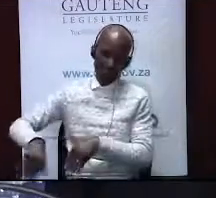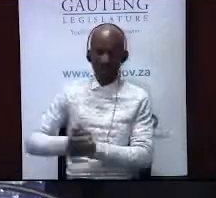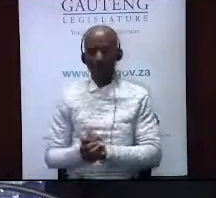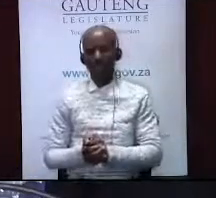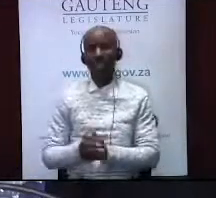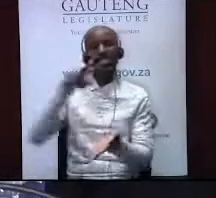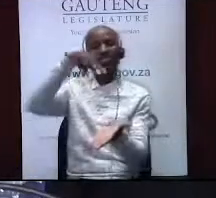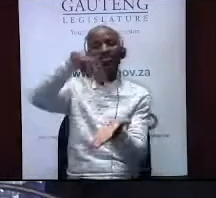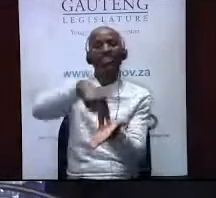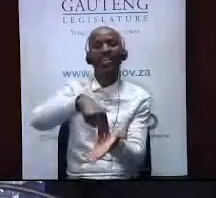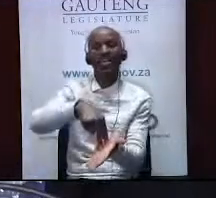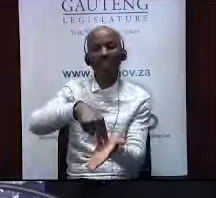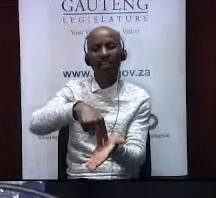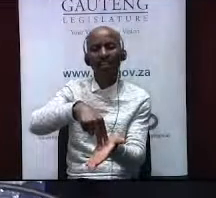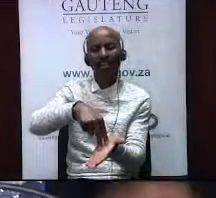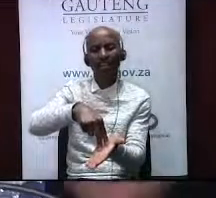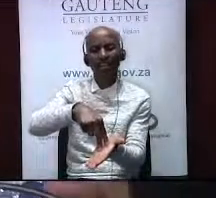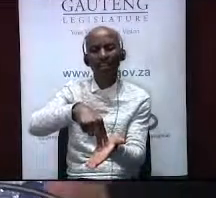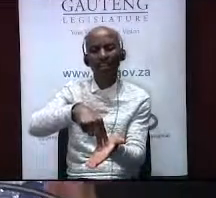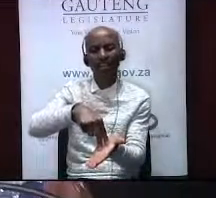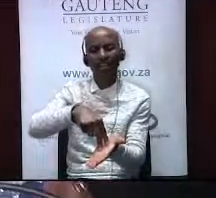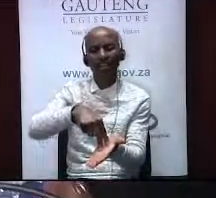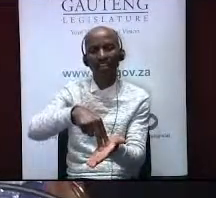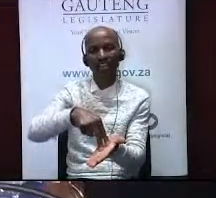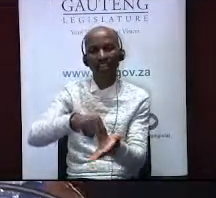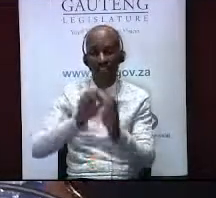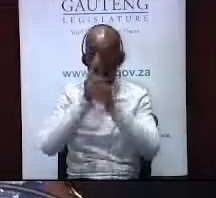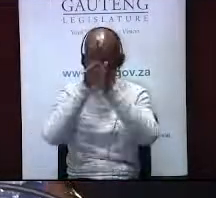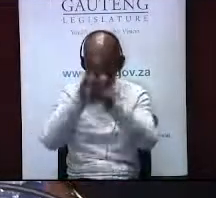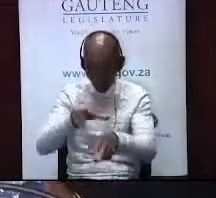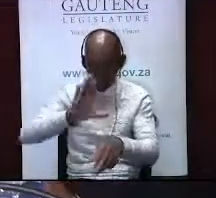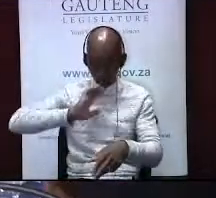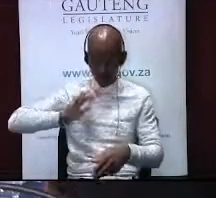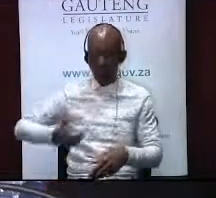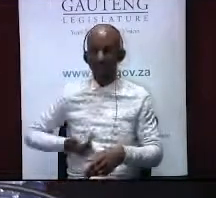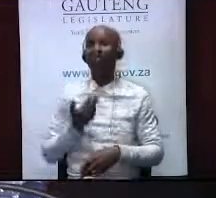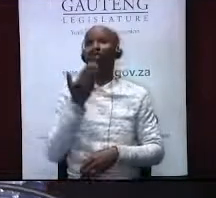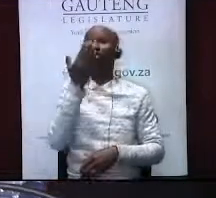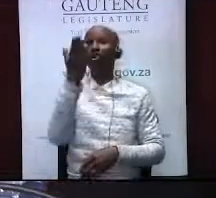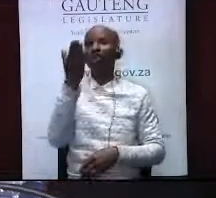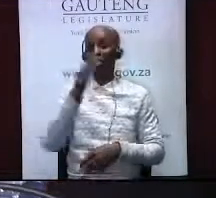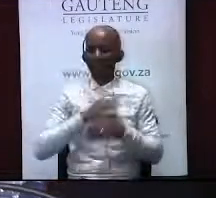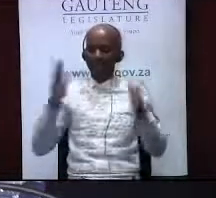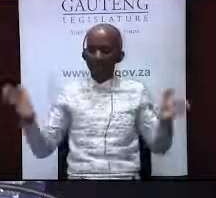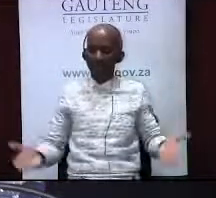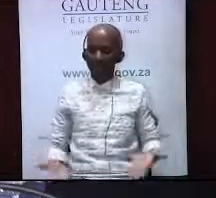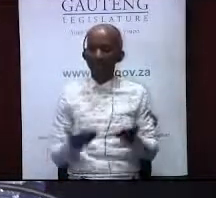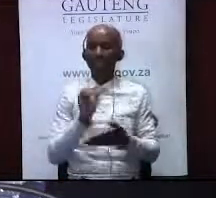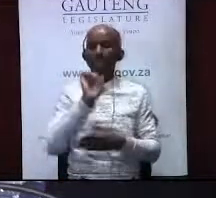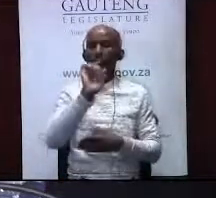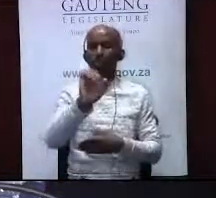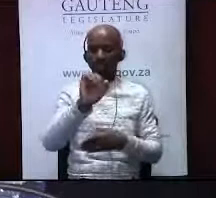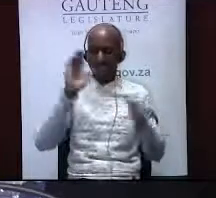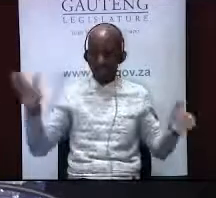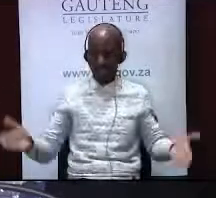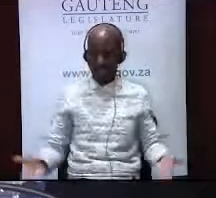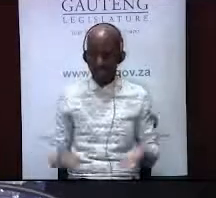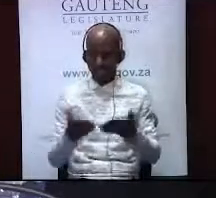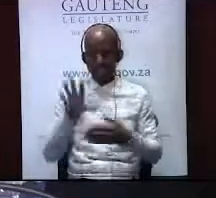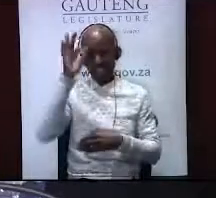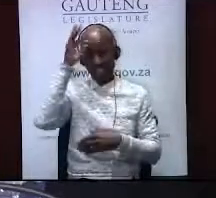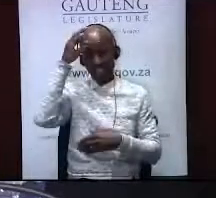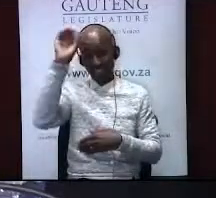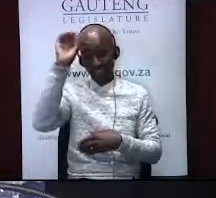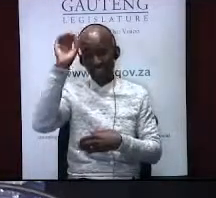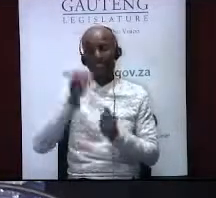Let us stand up, virtuous women of God. I urge you. I urge the government